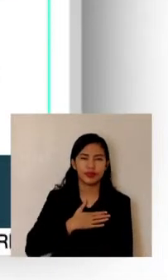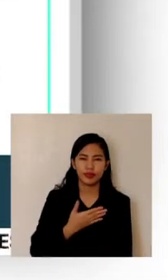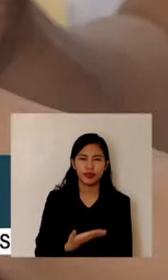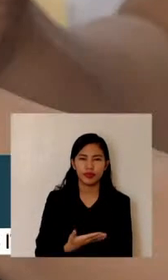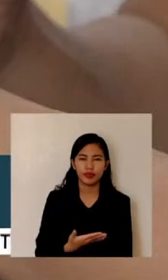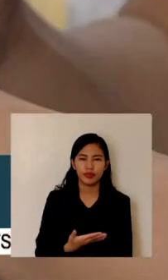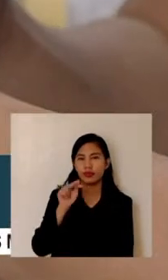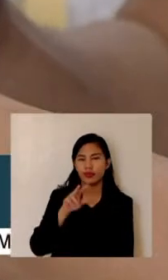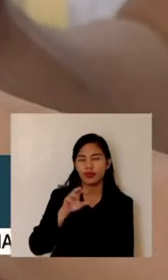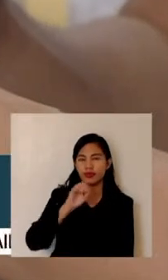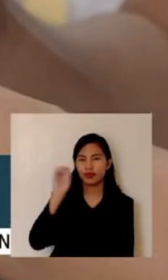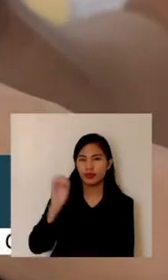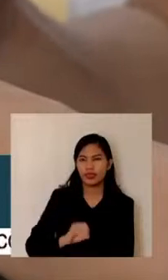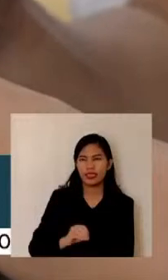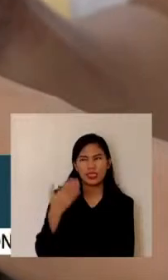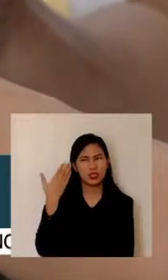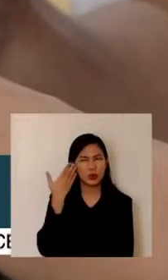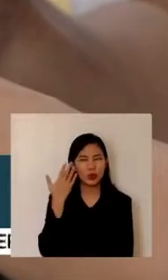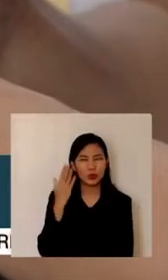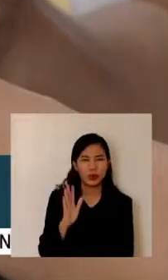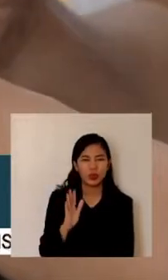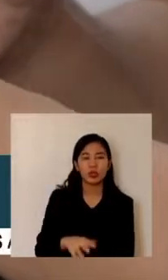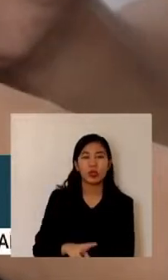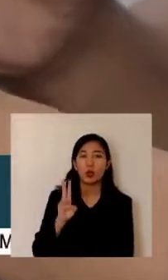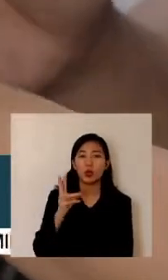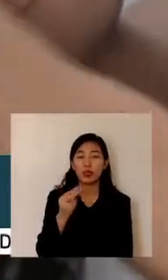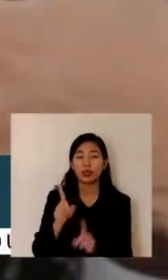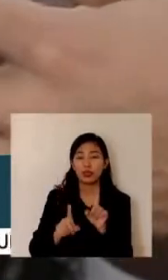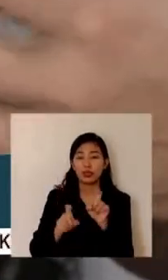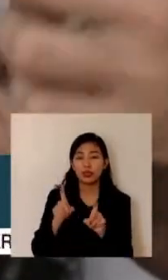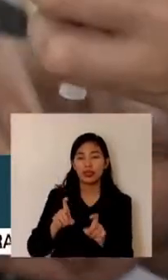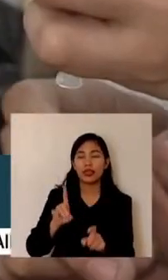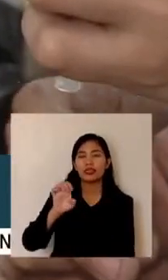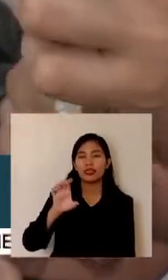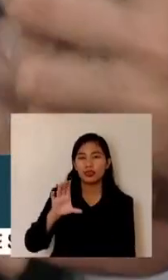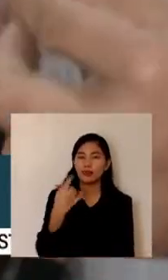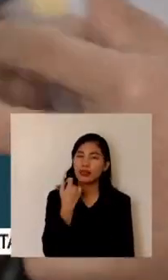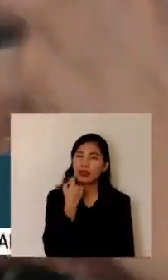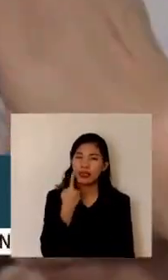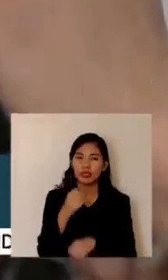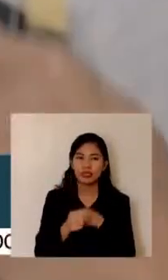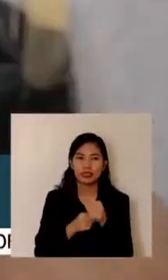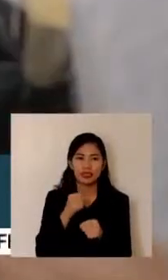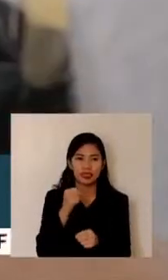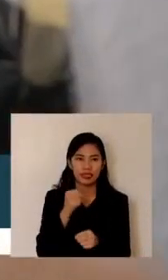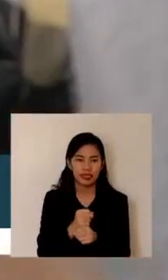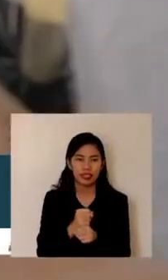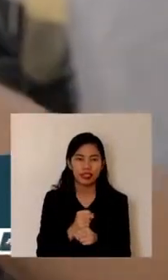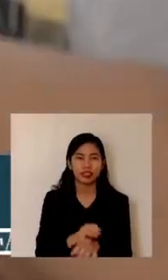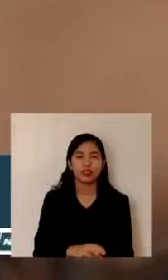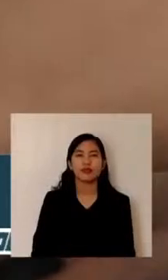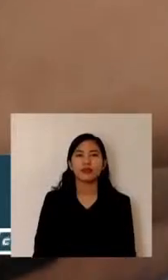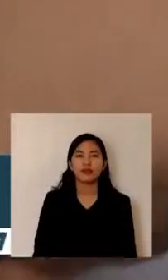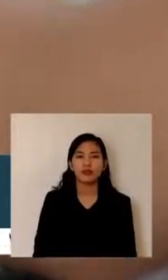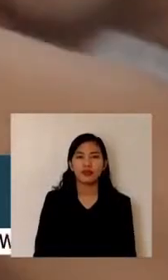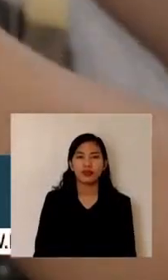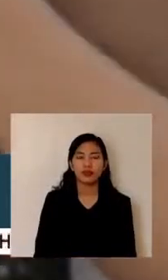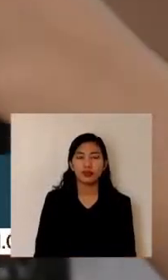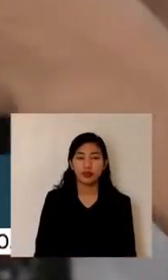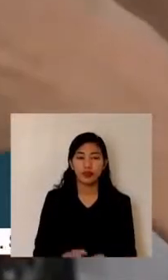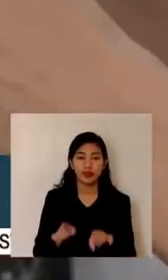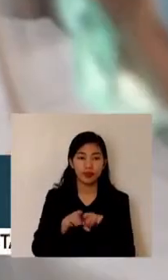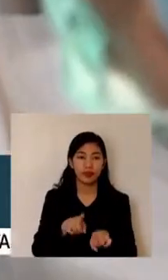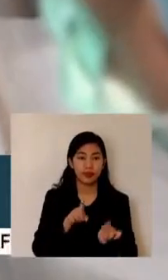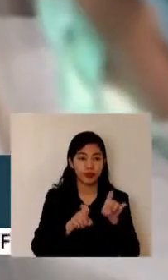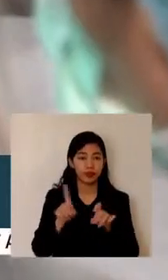The study was conducted from December 12 to 16 last year with over 1,400 respondents. The same survey showed